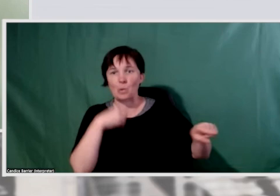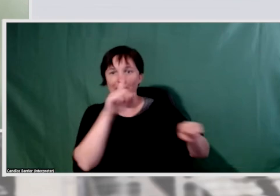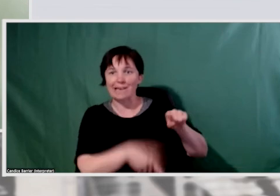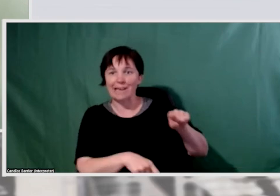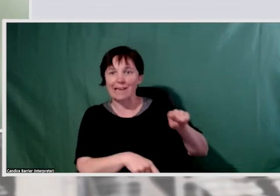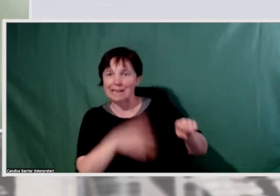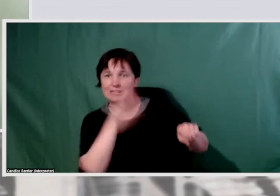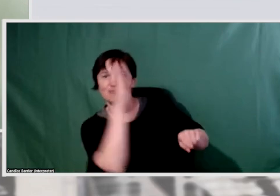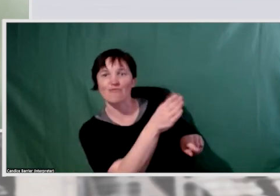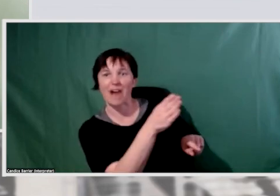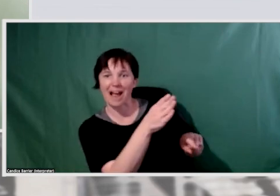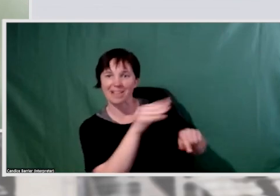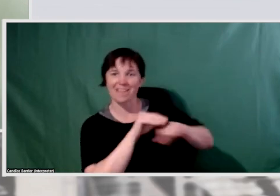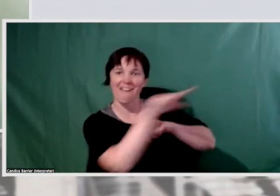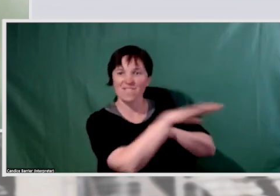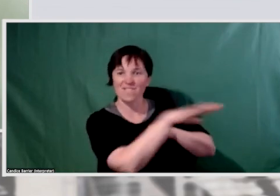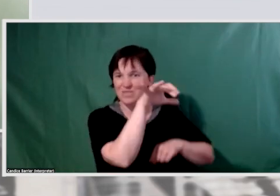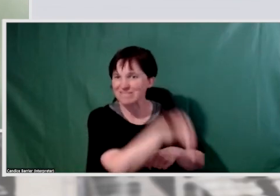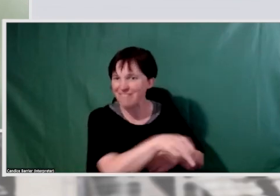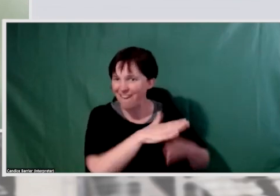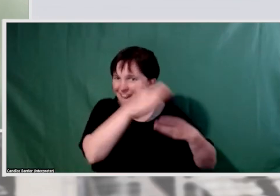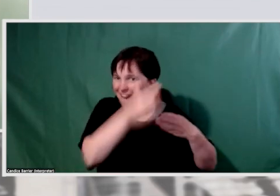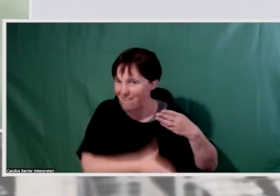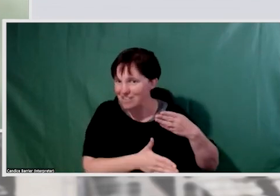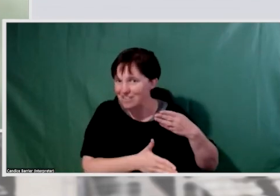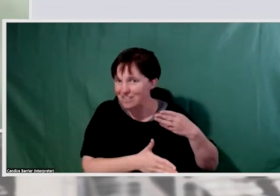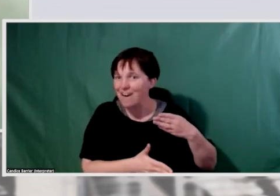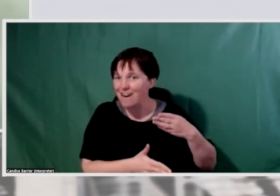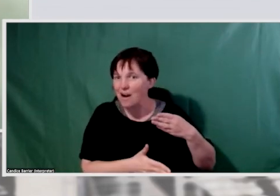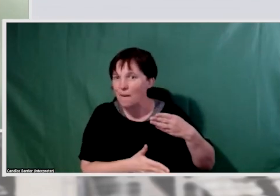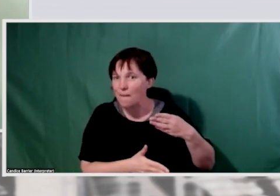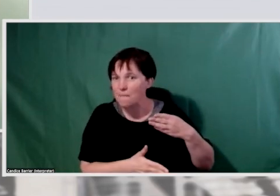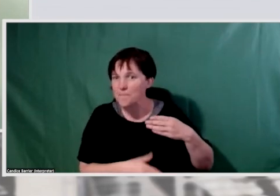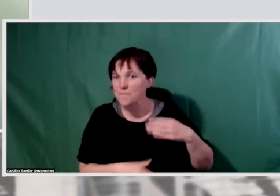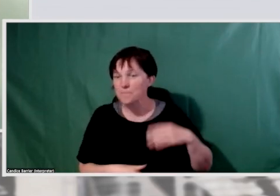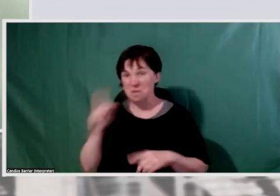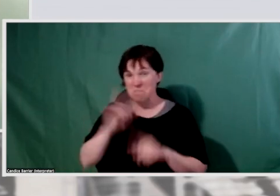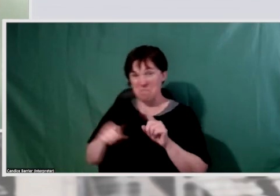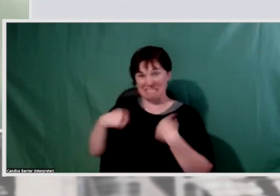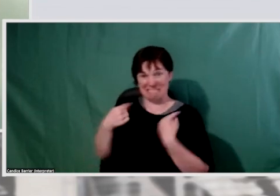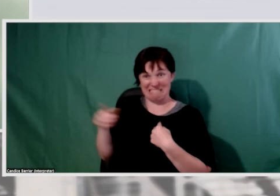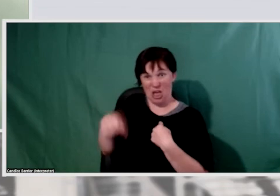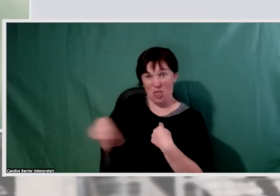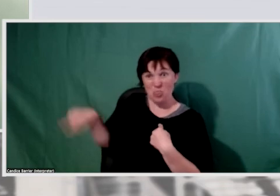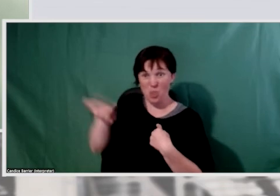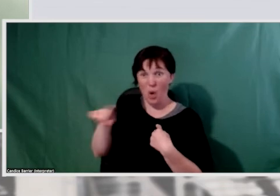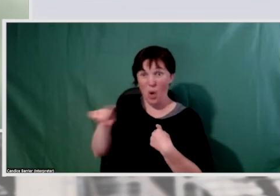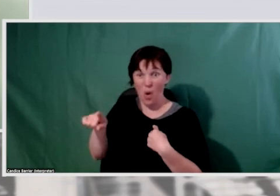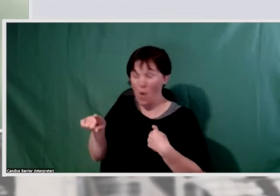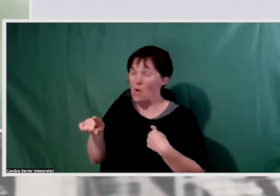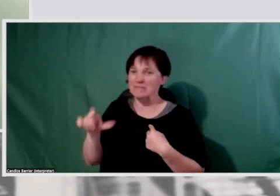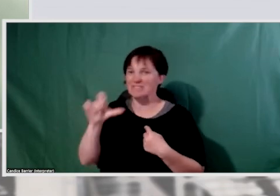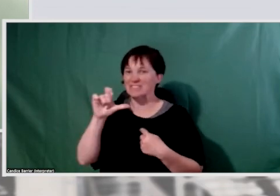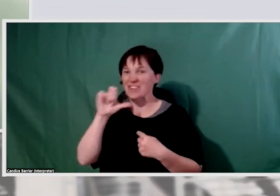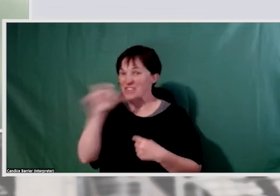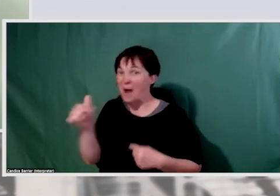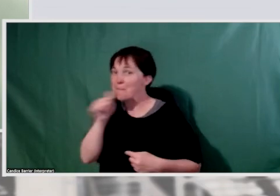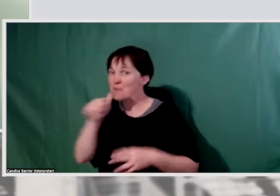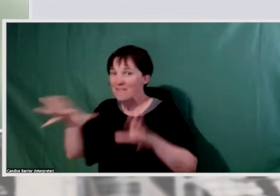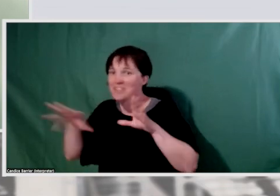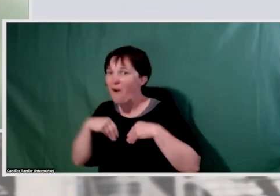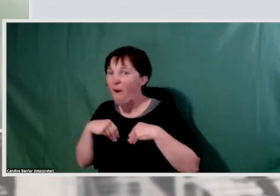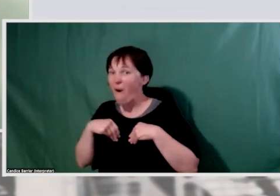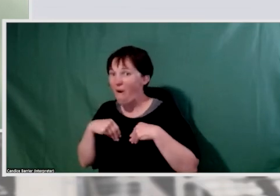But I would just encourage folks to consider all publicly owned land as being places where we can entertain these conversations if there's